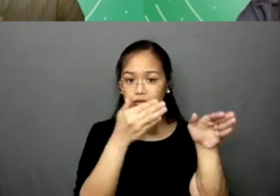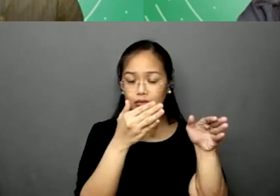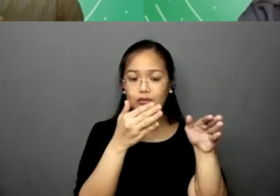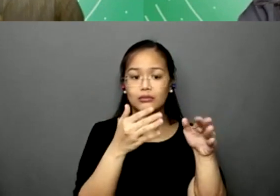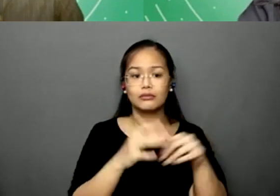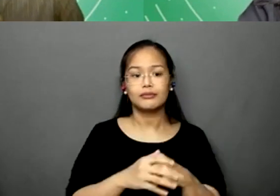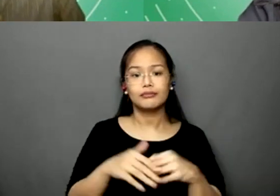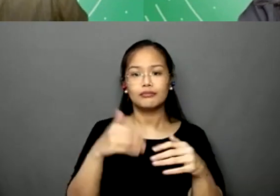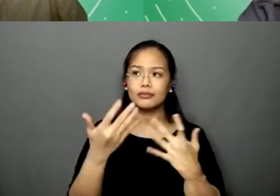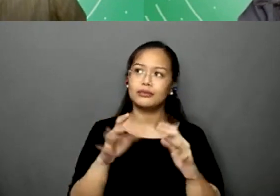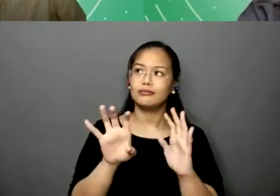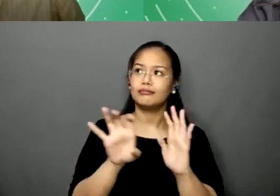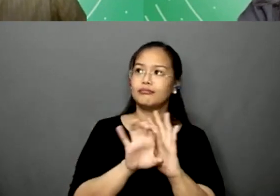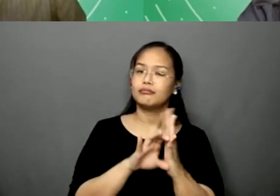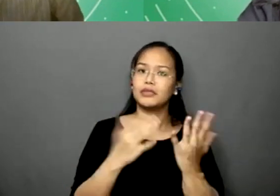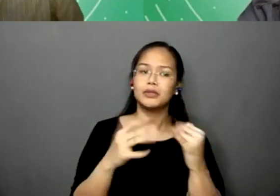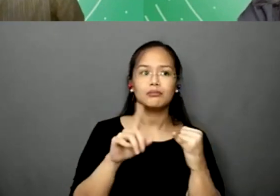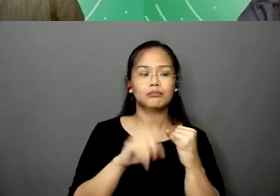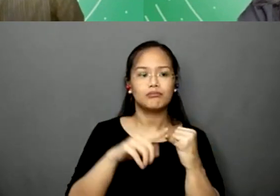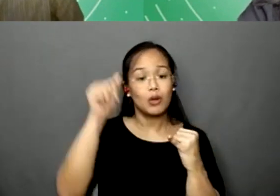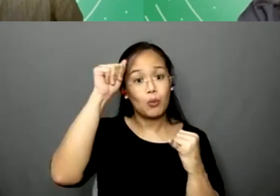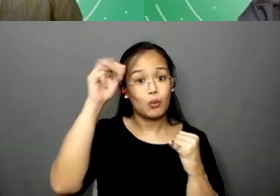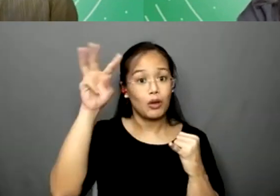Awareness is one part I would say that you can look into.